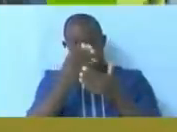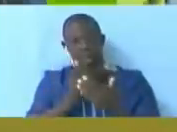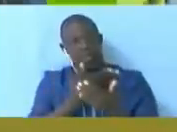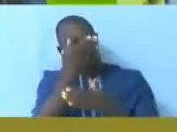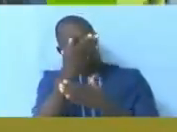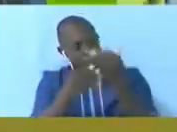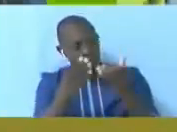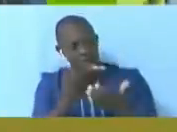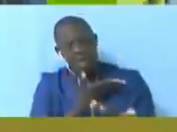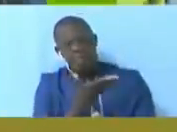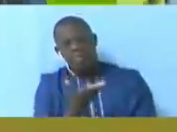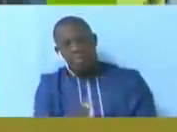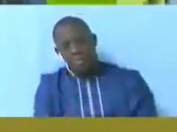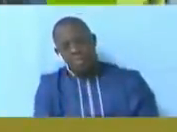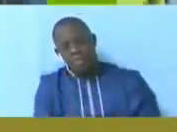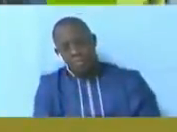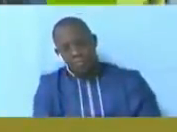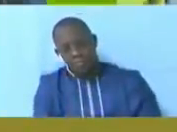again.